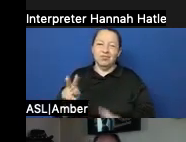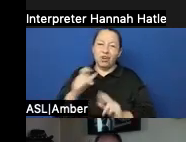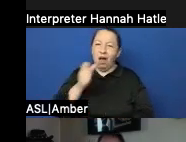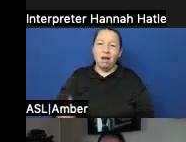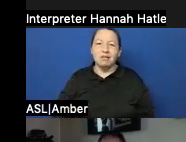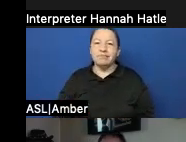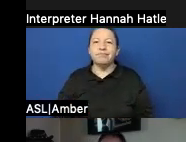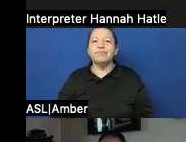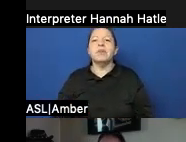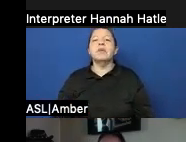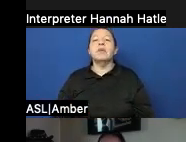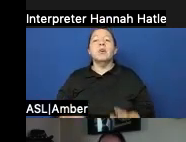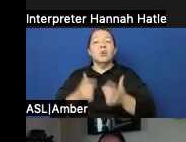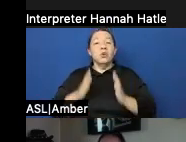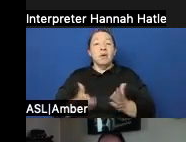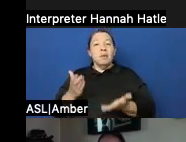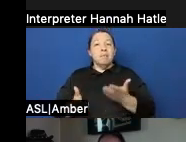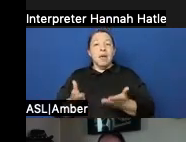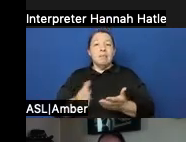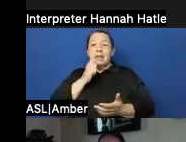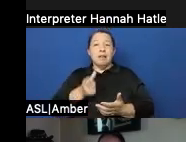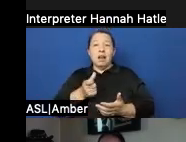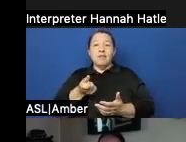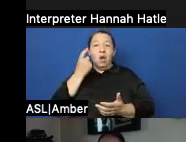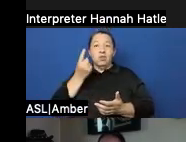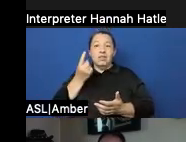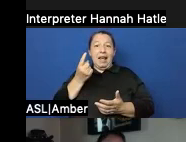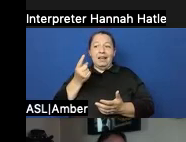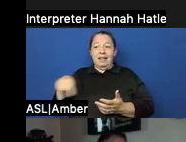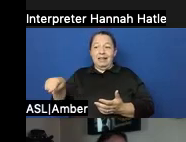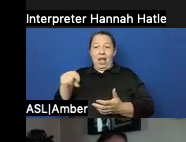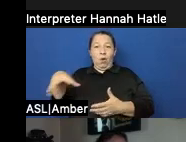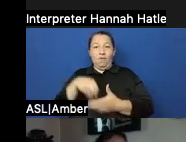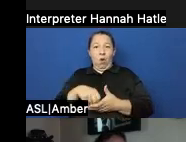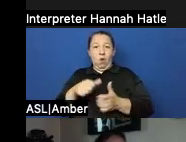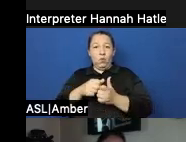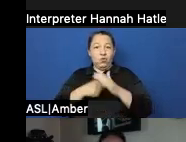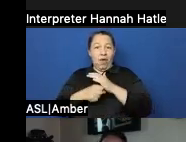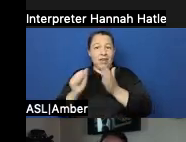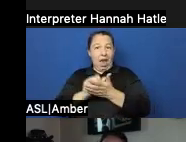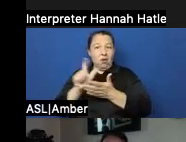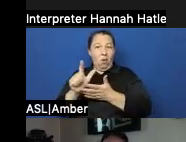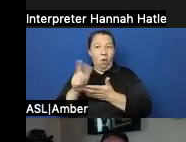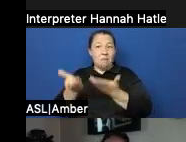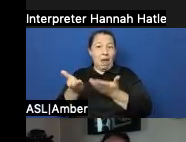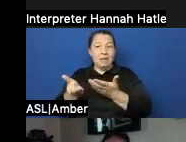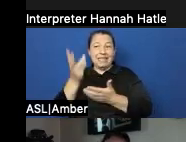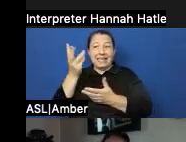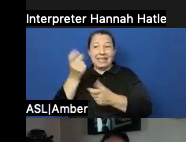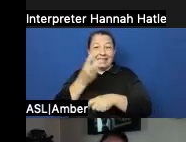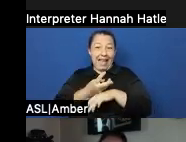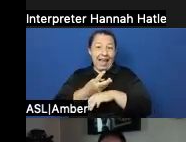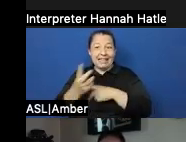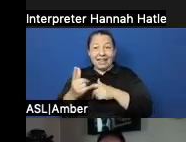Survivors may not identify that they engaged in trafficking at all. That may be a revelation that comes 6 days later, 6 years later, and